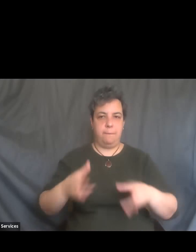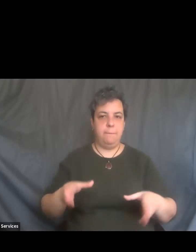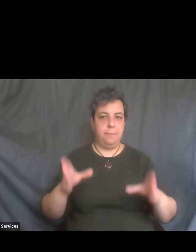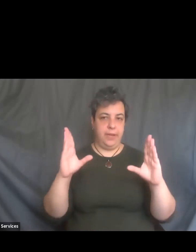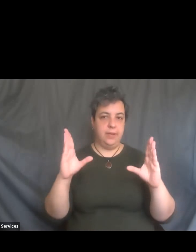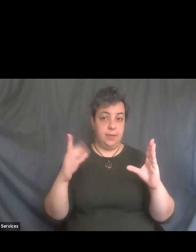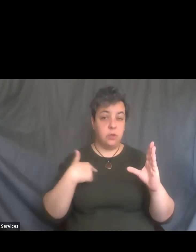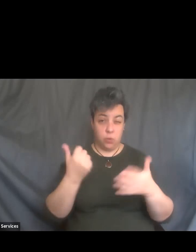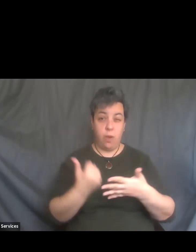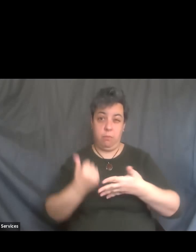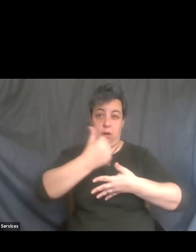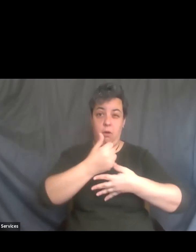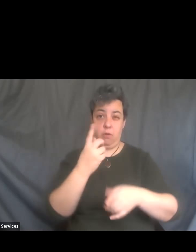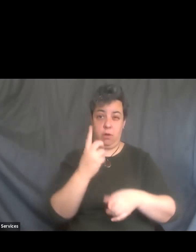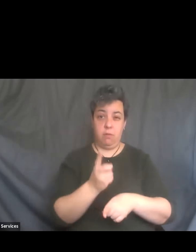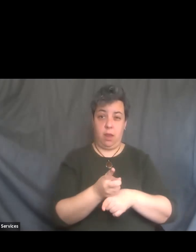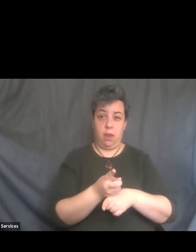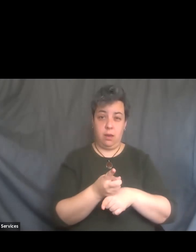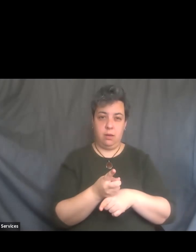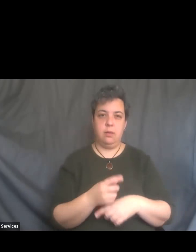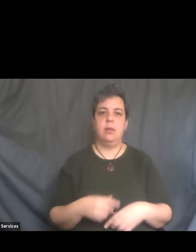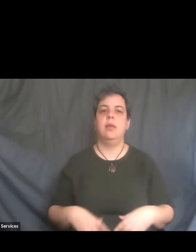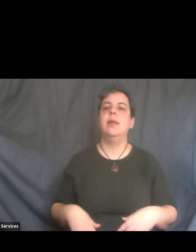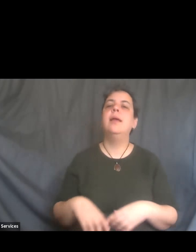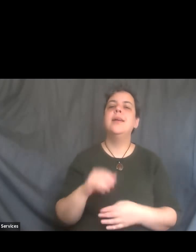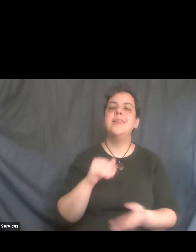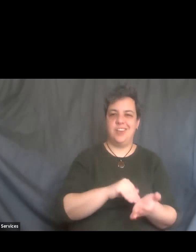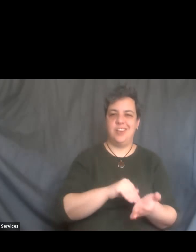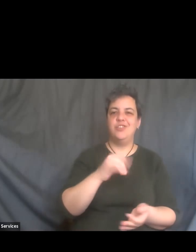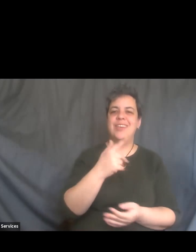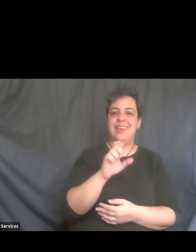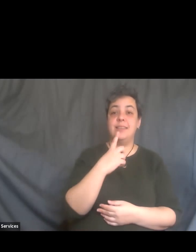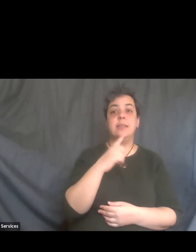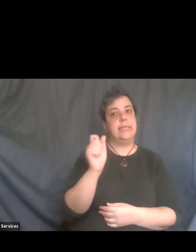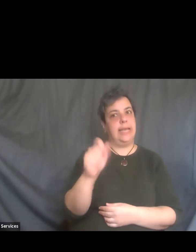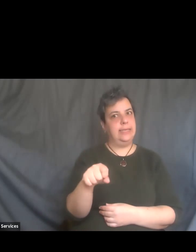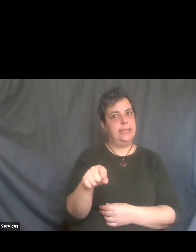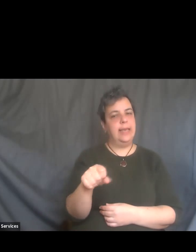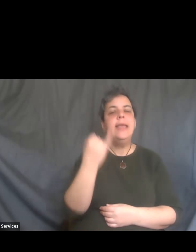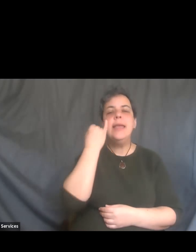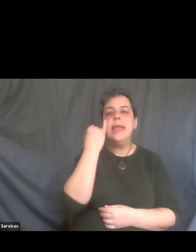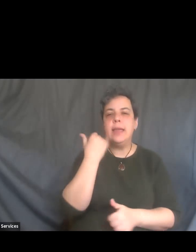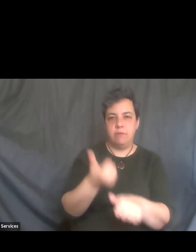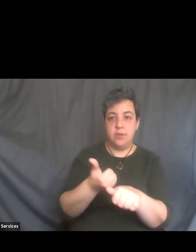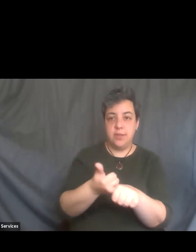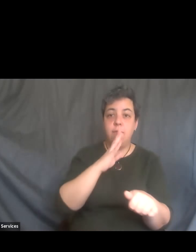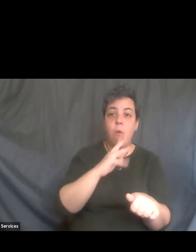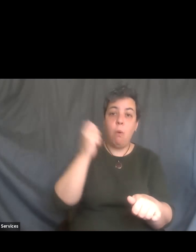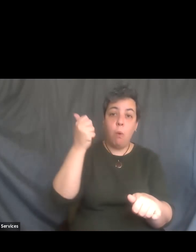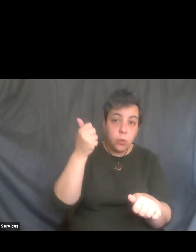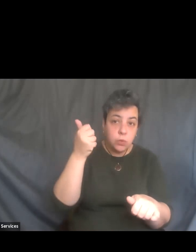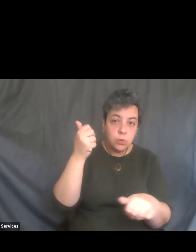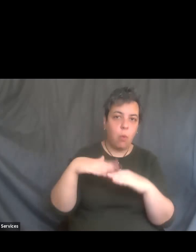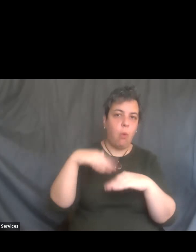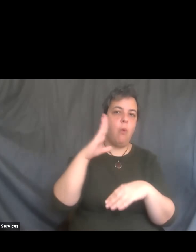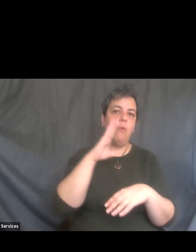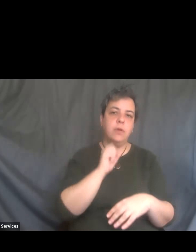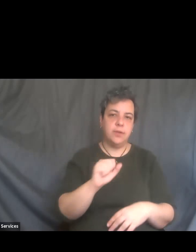Yes, if you're a senior and you live in a senior building, then you're currently eligible for the vaccine. And